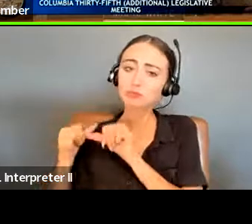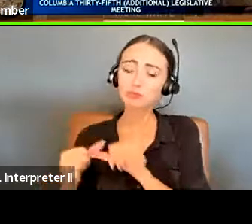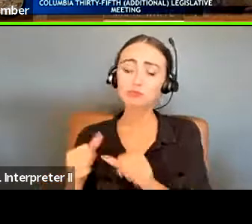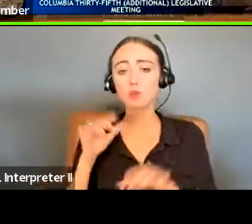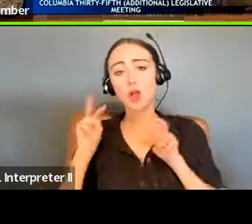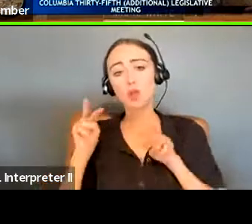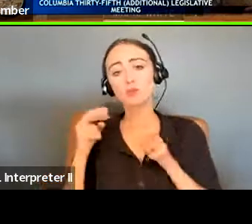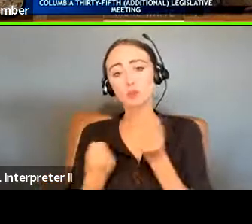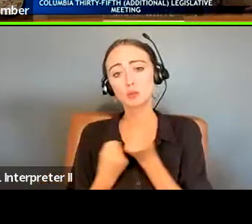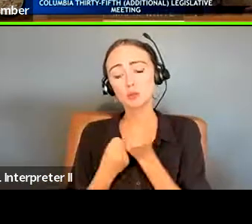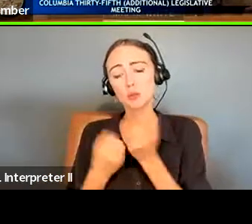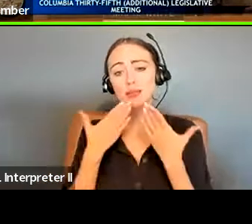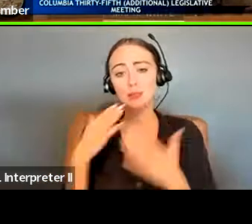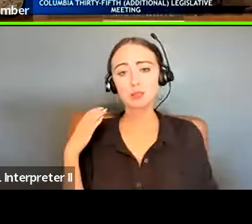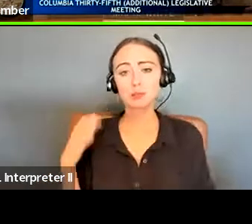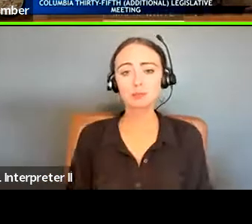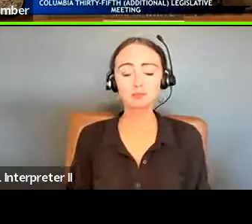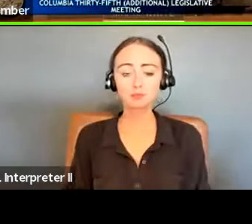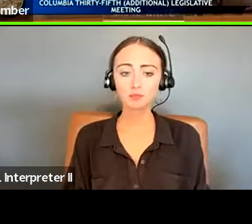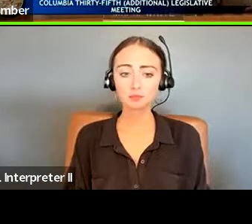Thank you, Mr. Chairman.